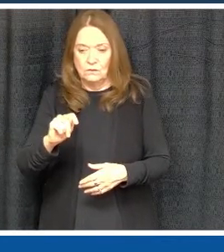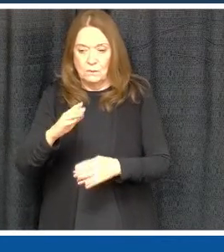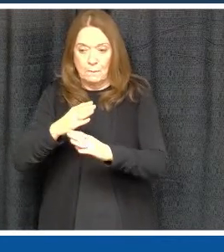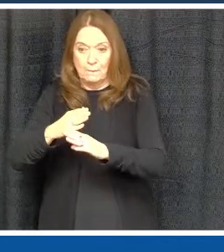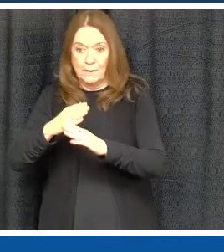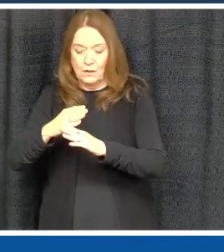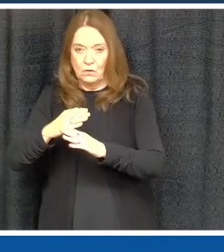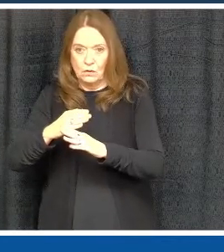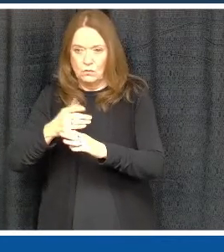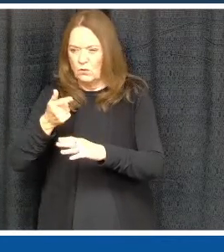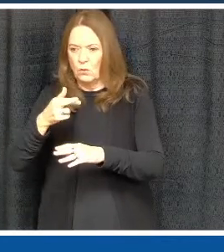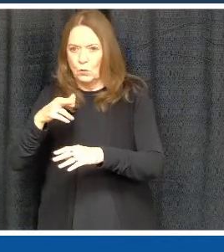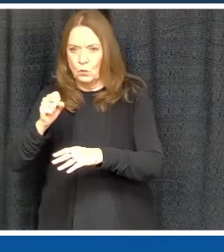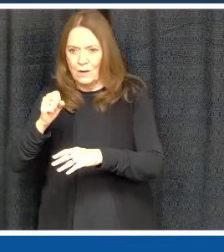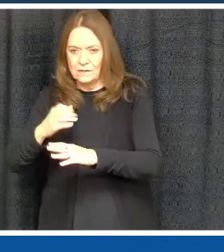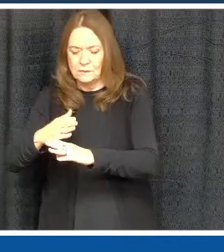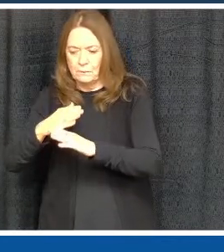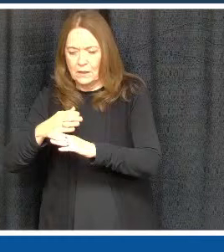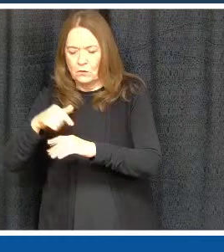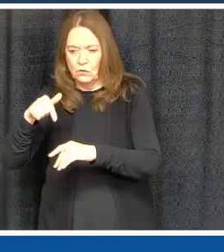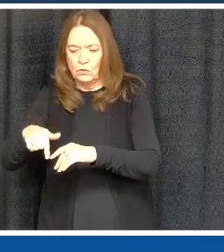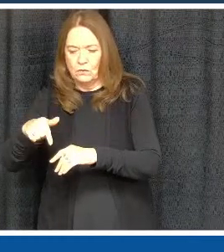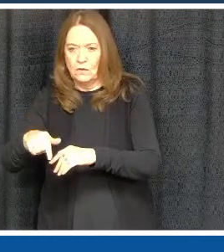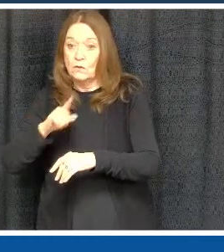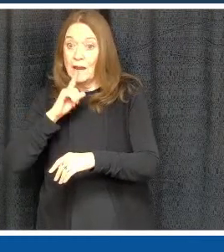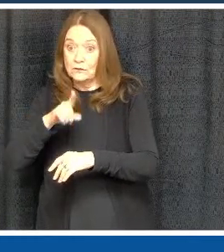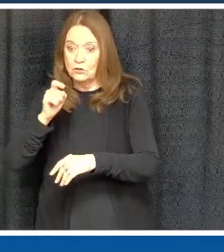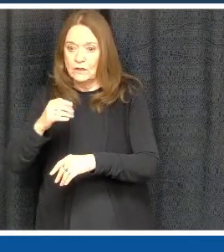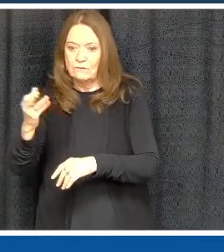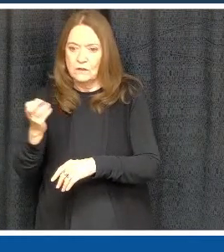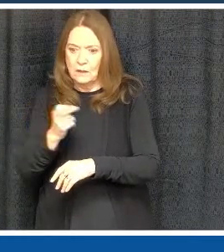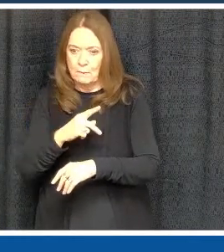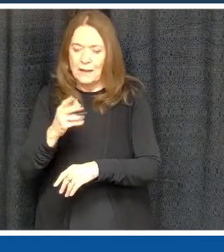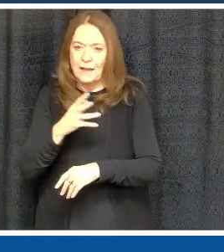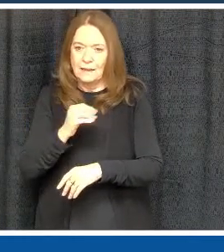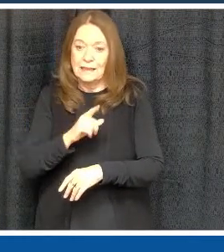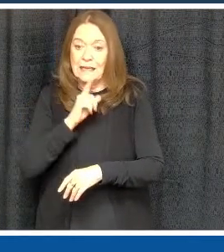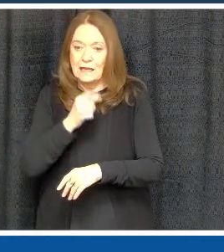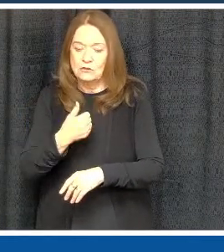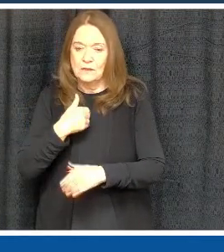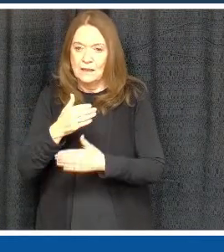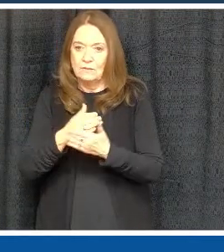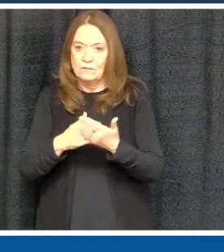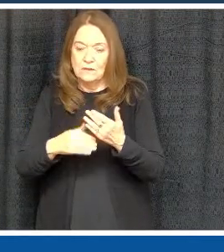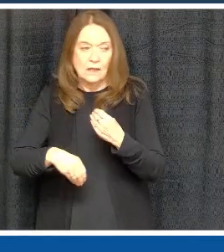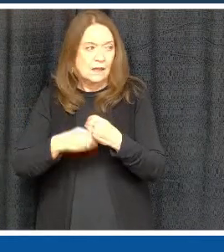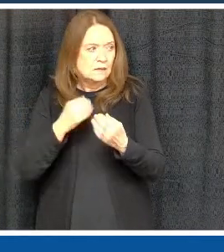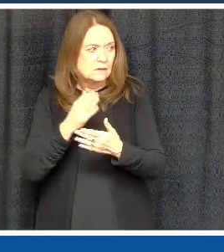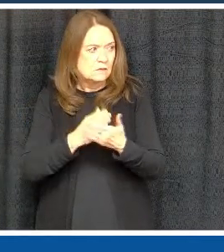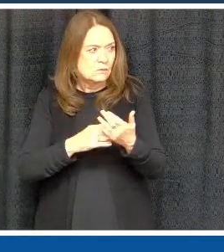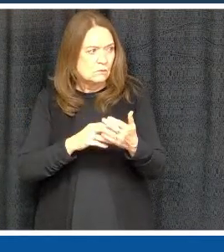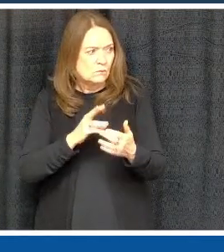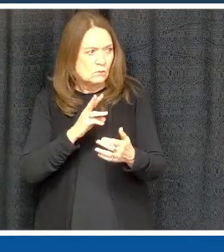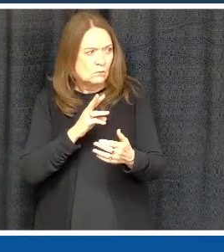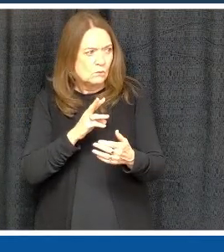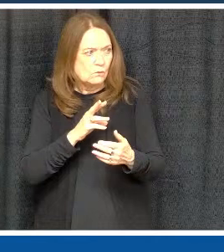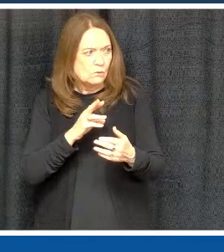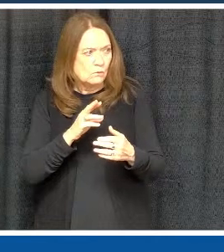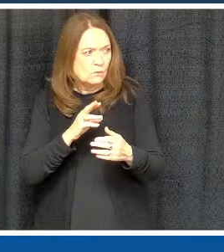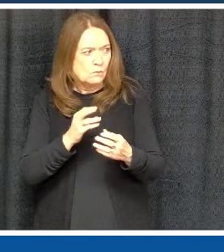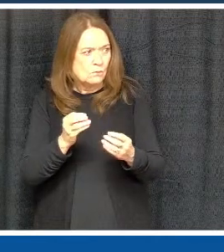barrier or grass barrier there, they're actually gonna have to come back, and actually Gas and Water First is gonna have to come back and further